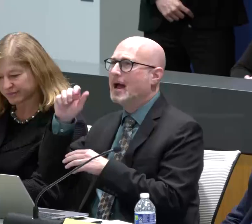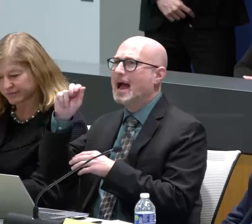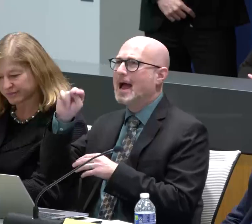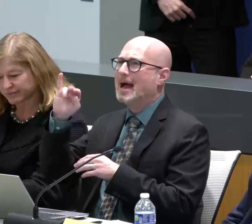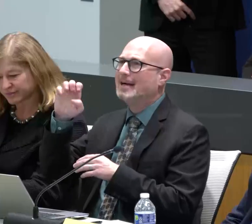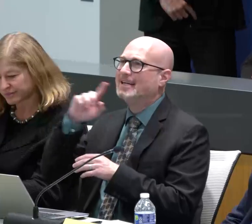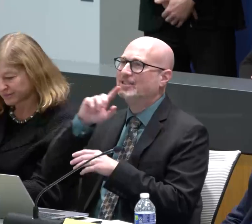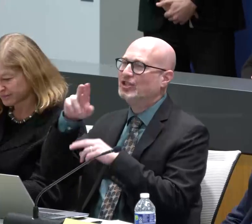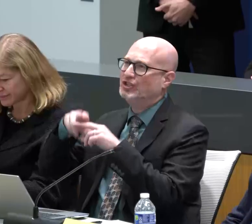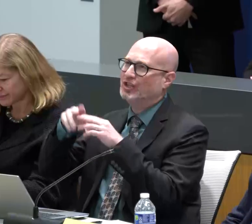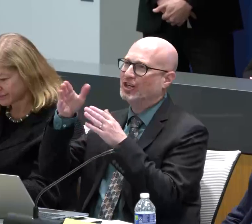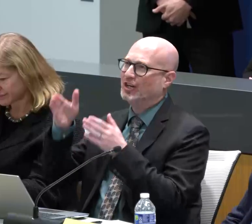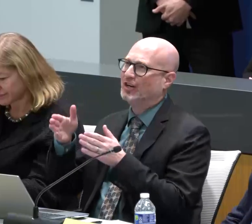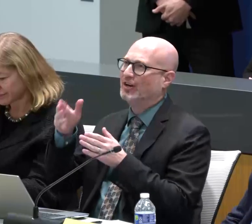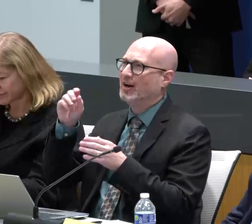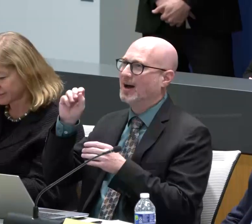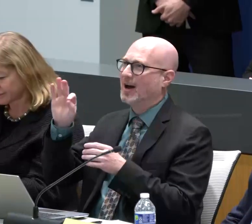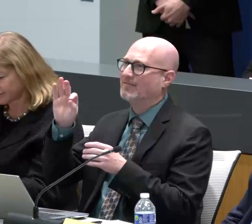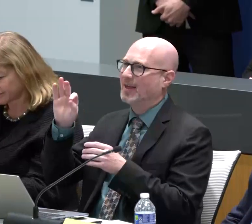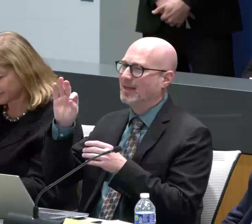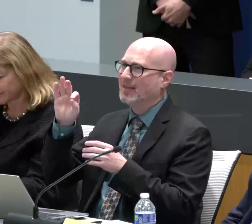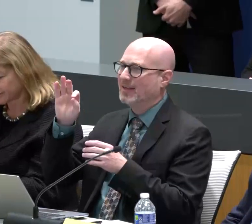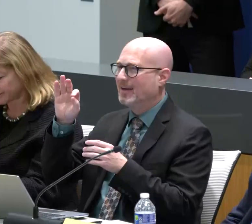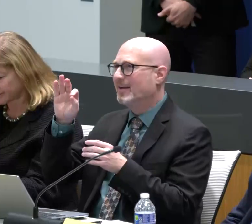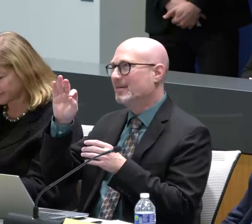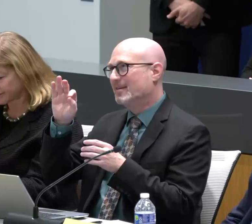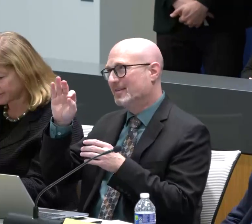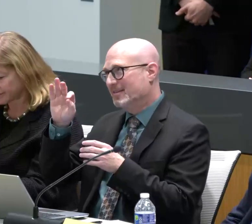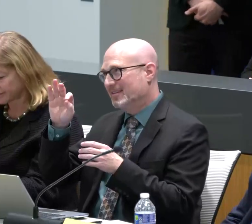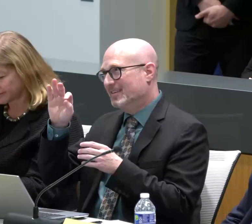Thank you for that response. Annie is the chair